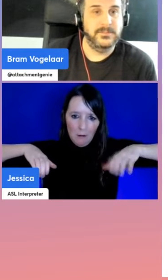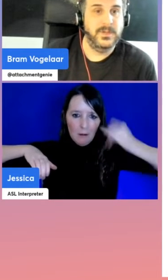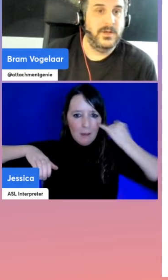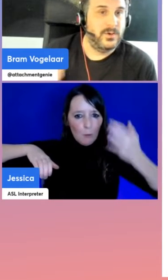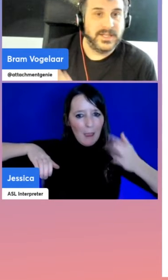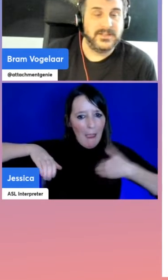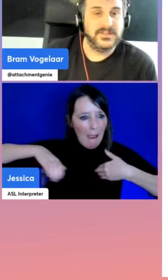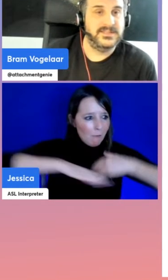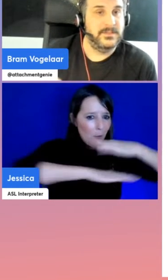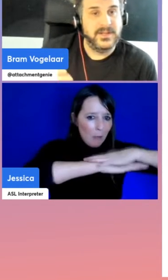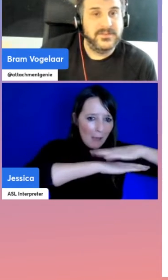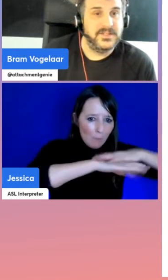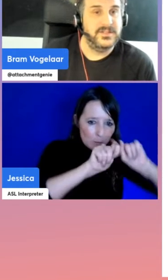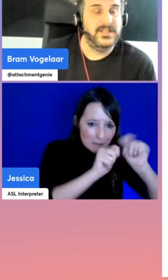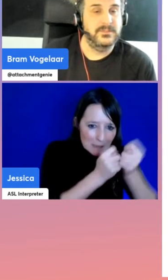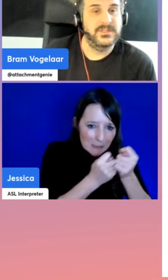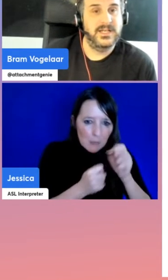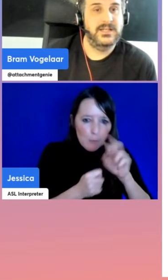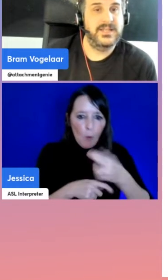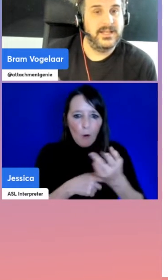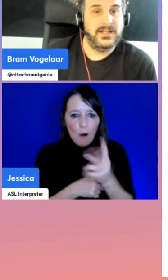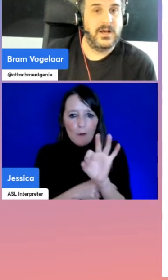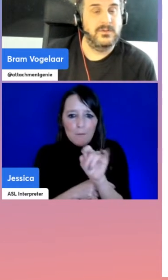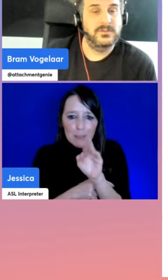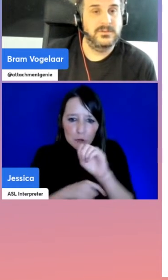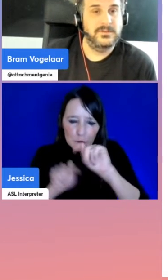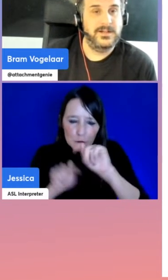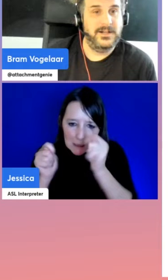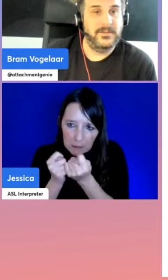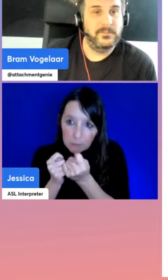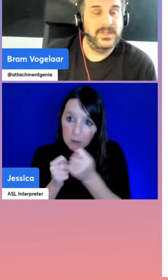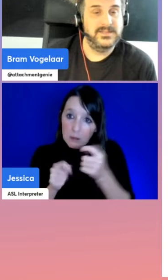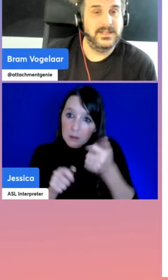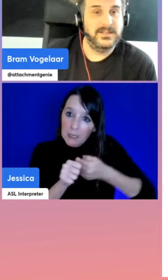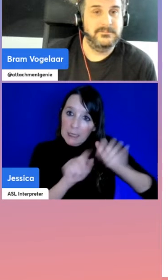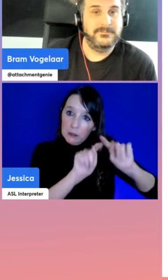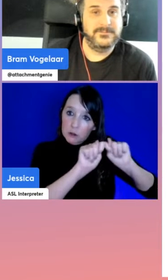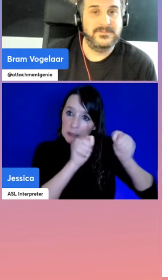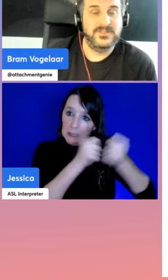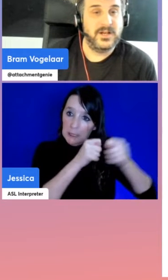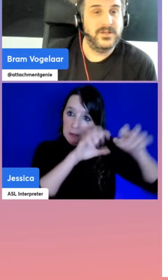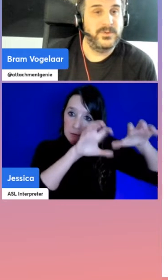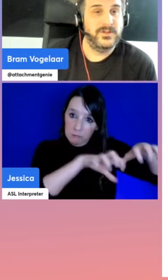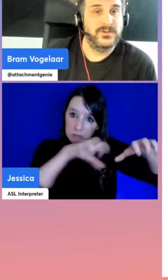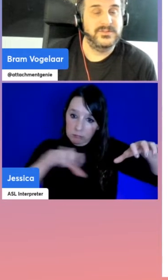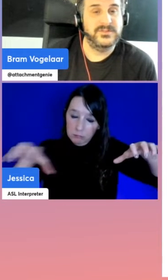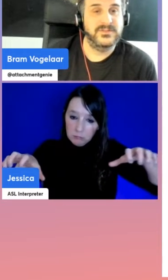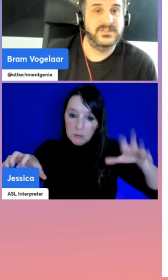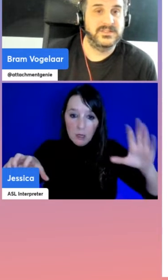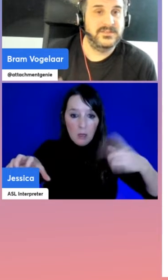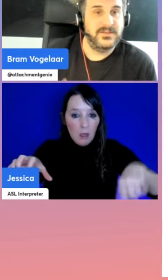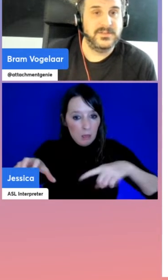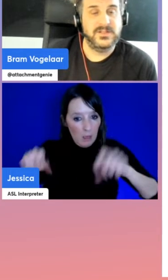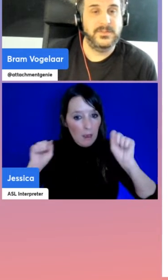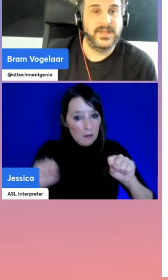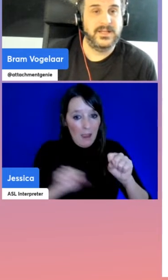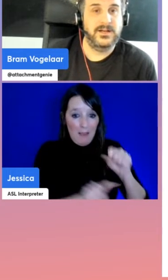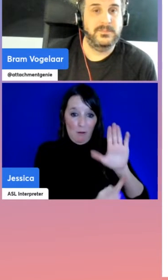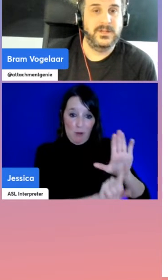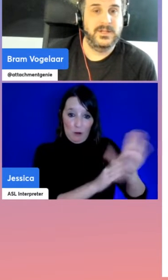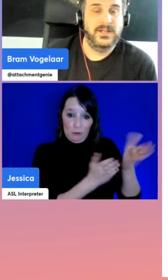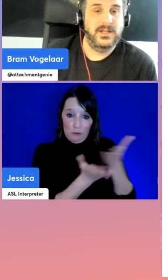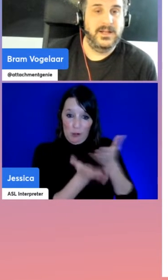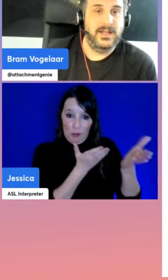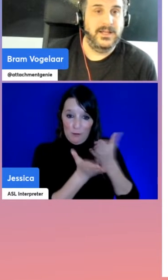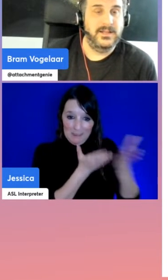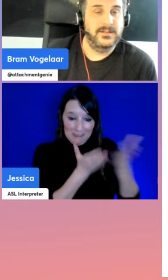infra team, or an ingress team and feature teams, they can now basically start deploying their own services. Traffic is going to pick it